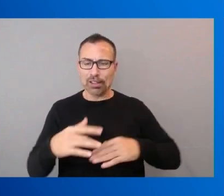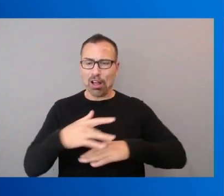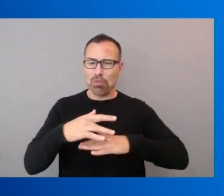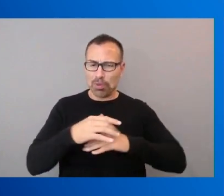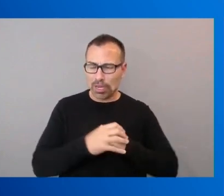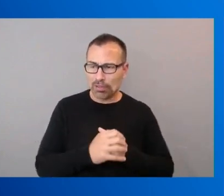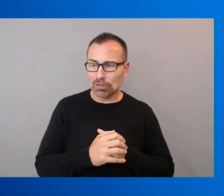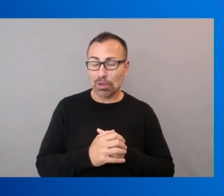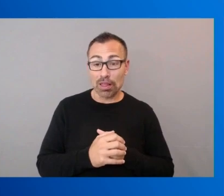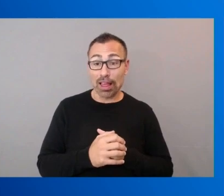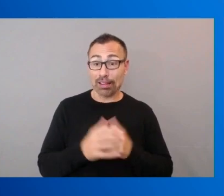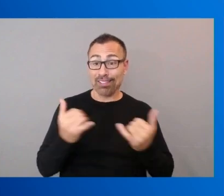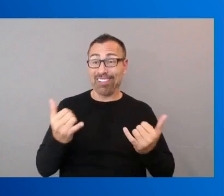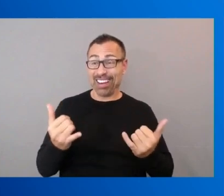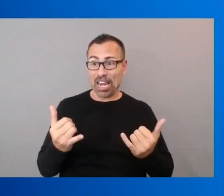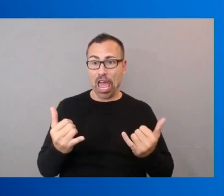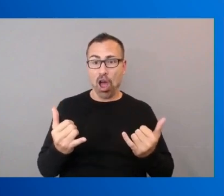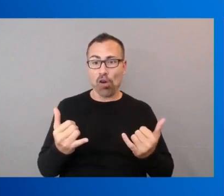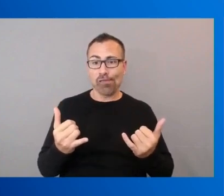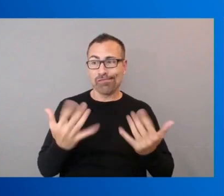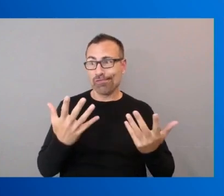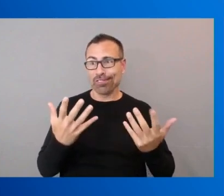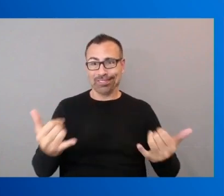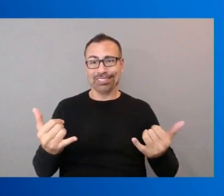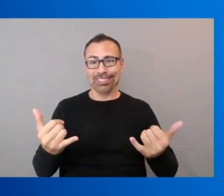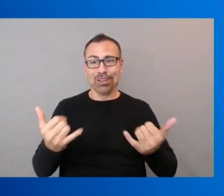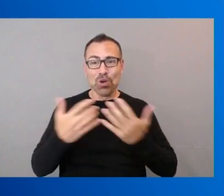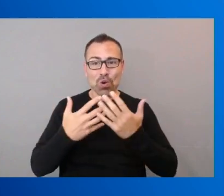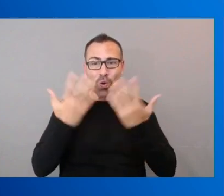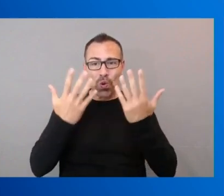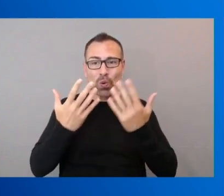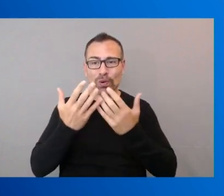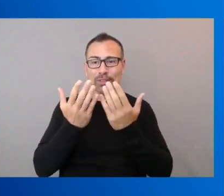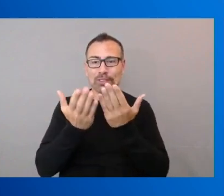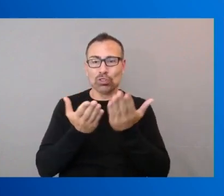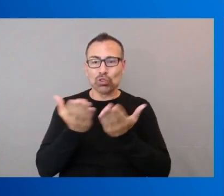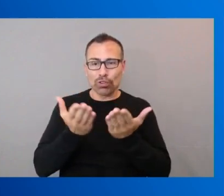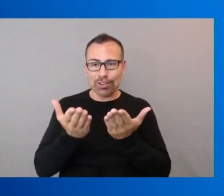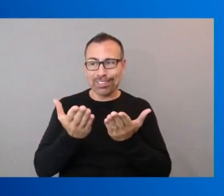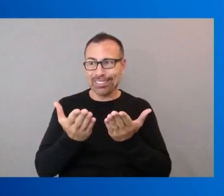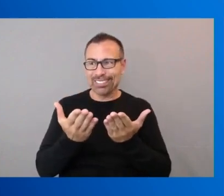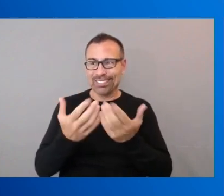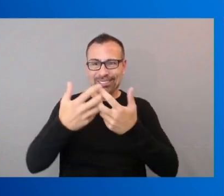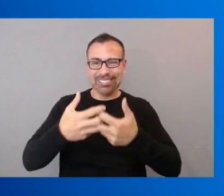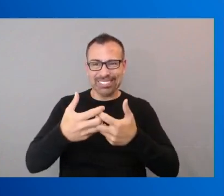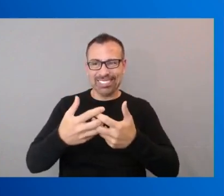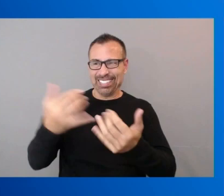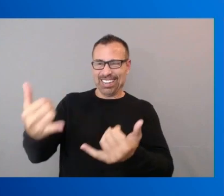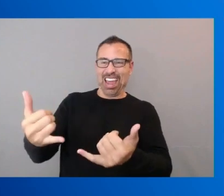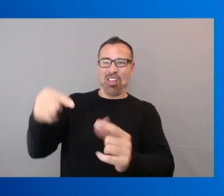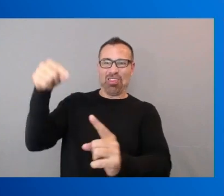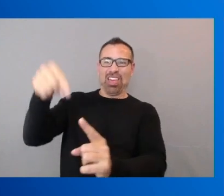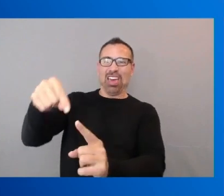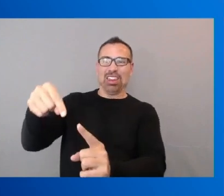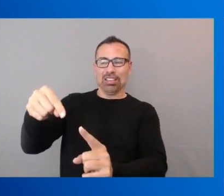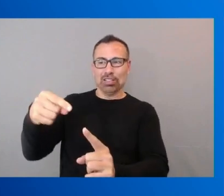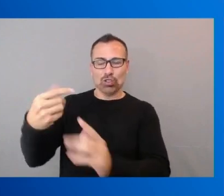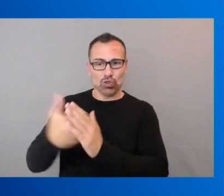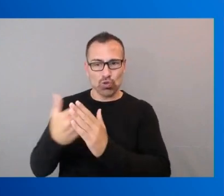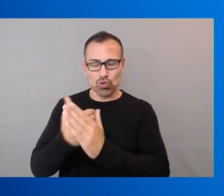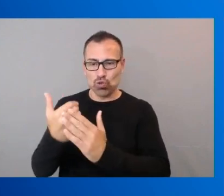has become the primitive, so to speak, for going and building net new as it stands over there. So for me, the innovation forward comes in a couple of ways.